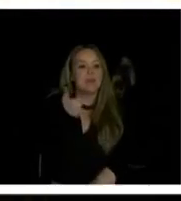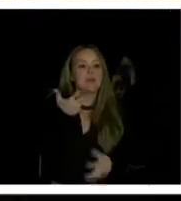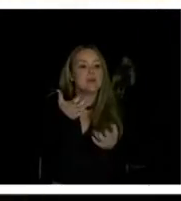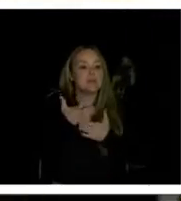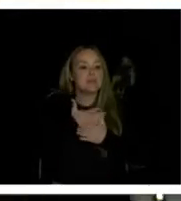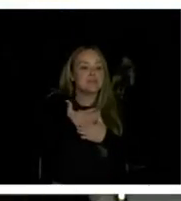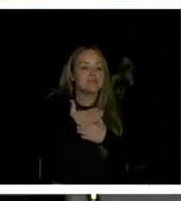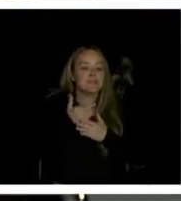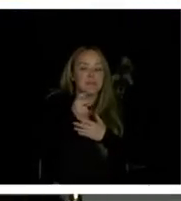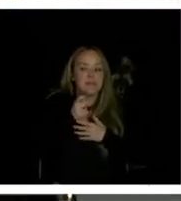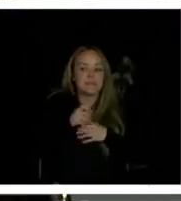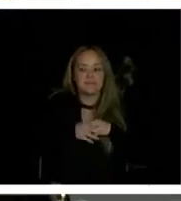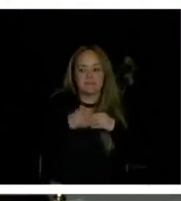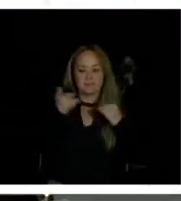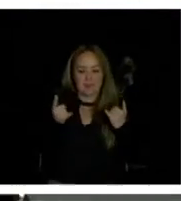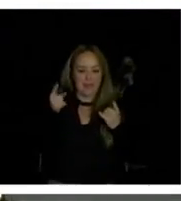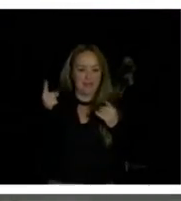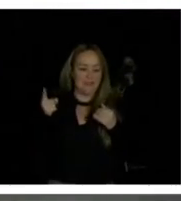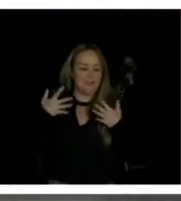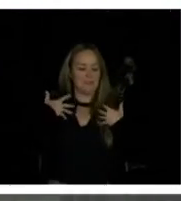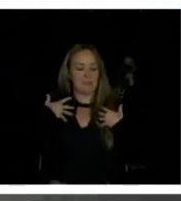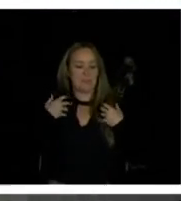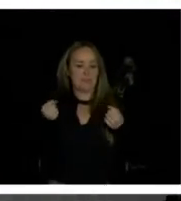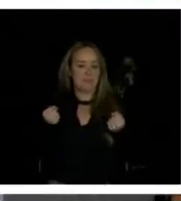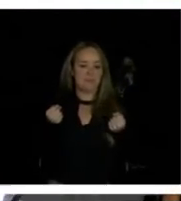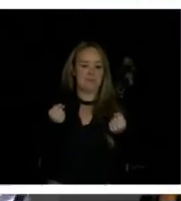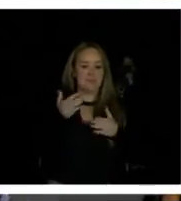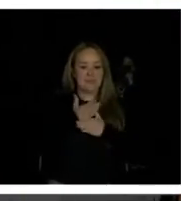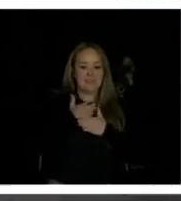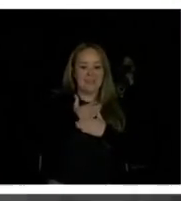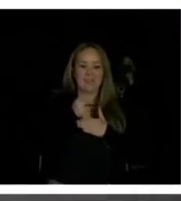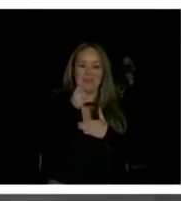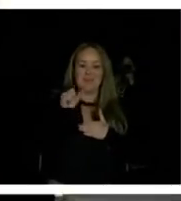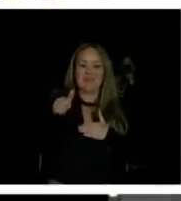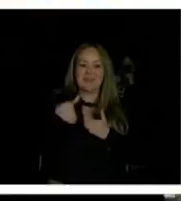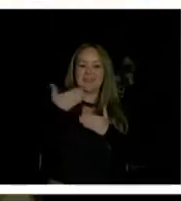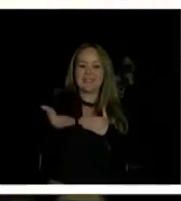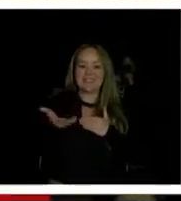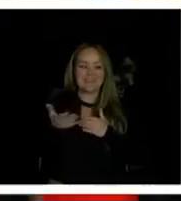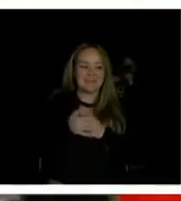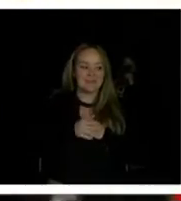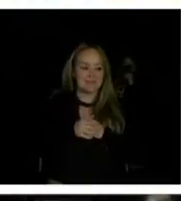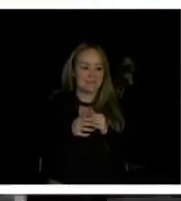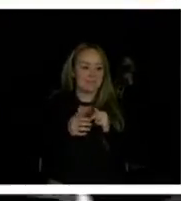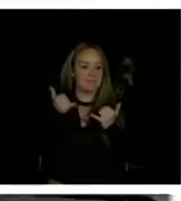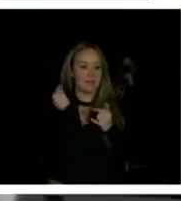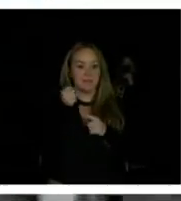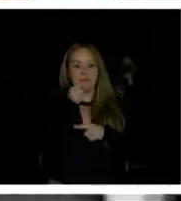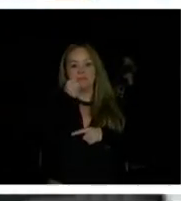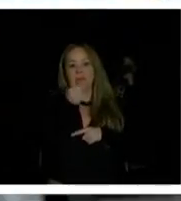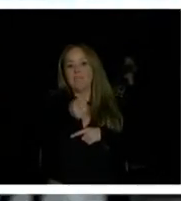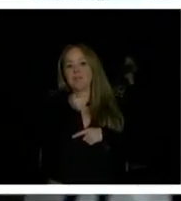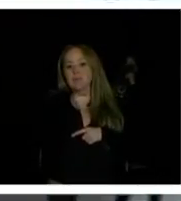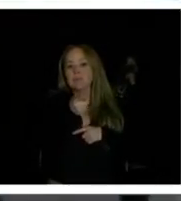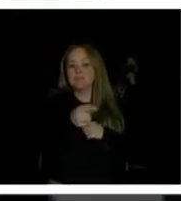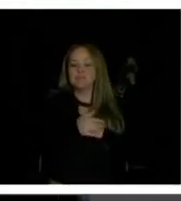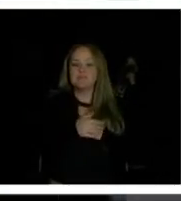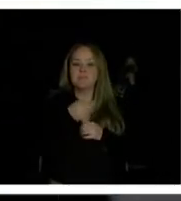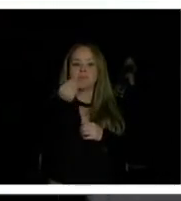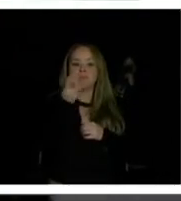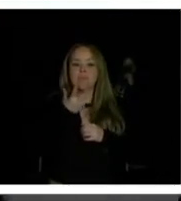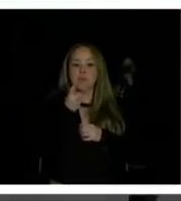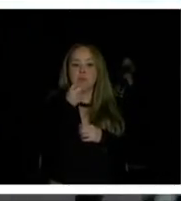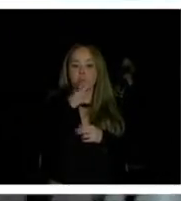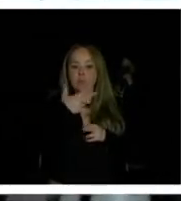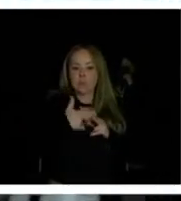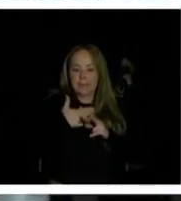wants to share? Now that she's been courageous and bold. Right over here. All right. Thank you. Tell us who you